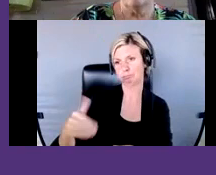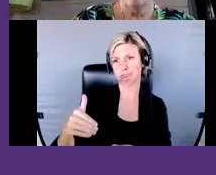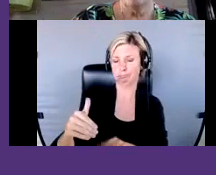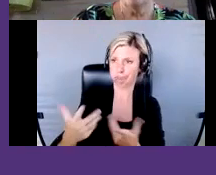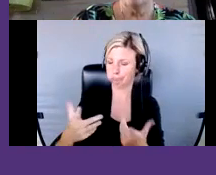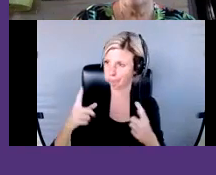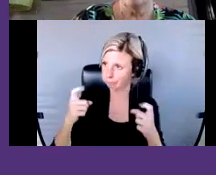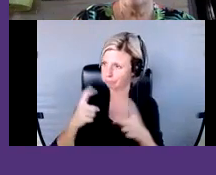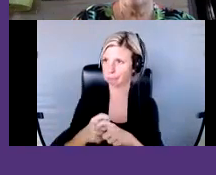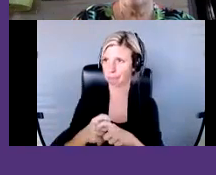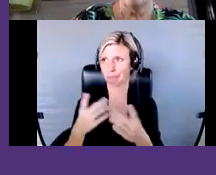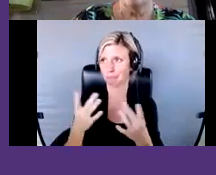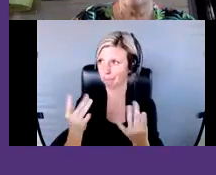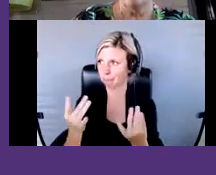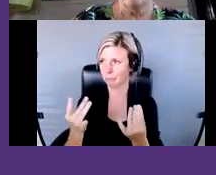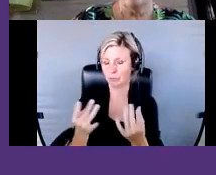than what I'm going to say.